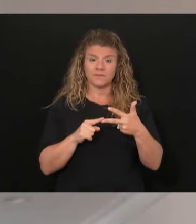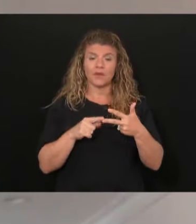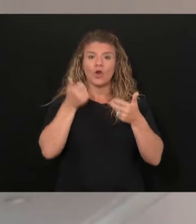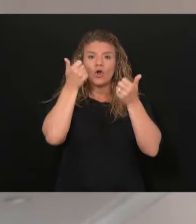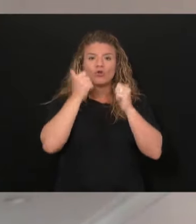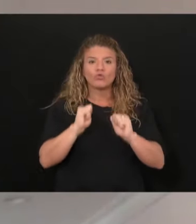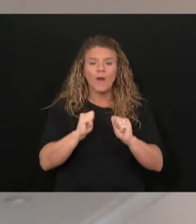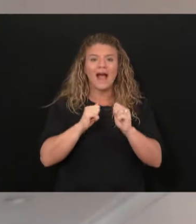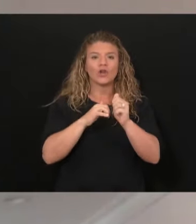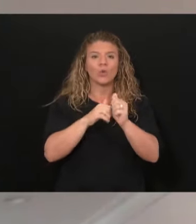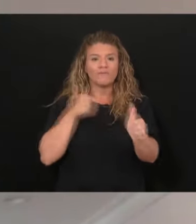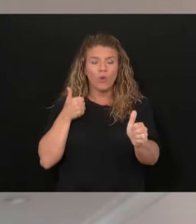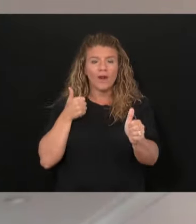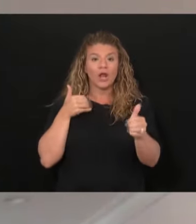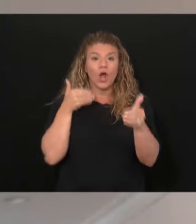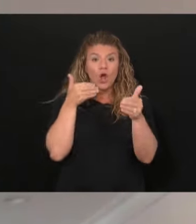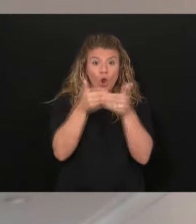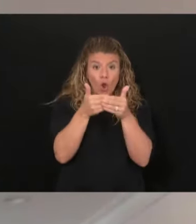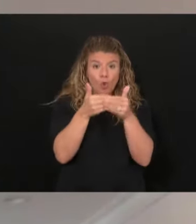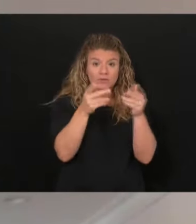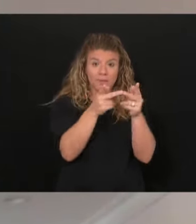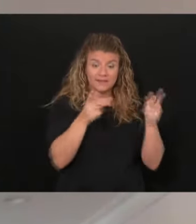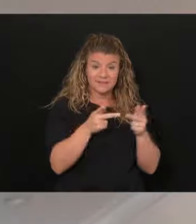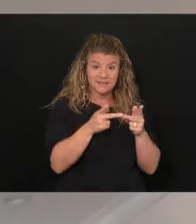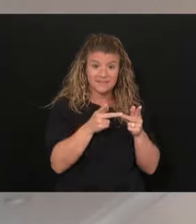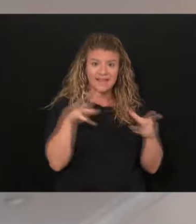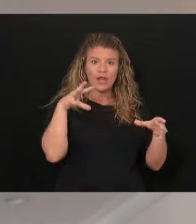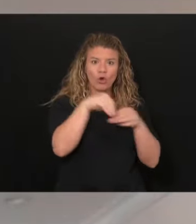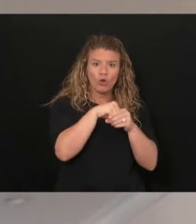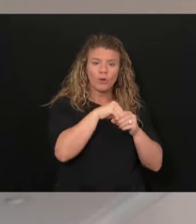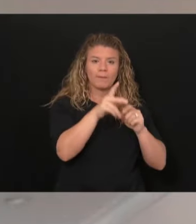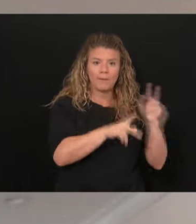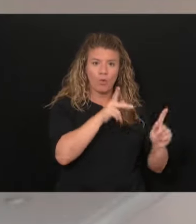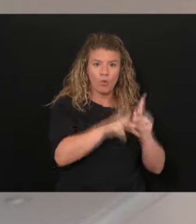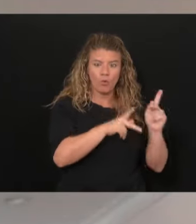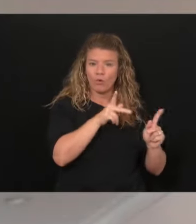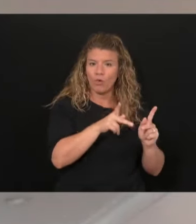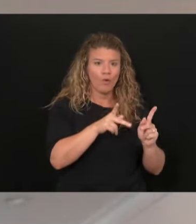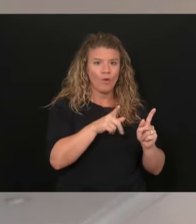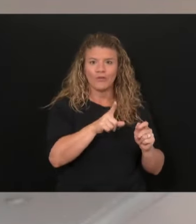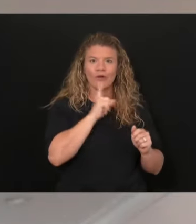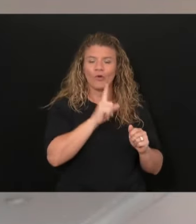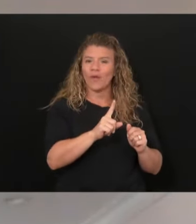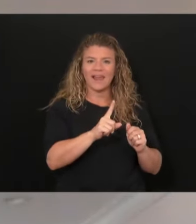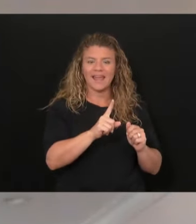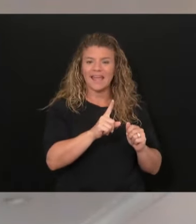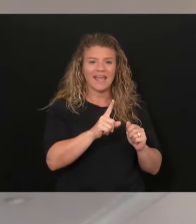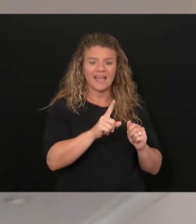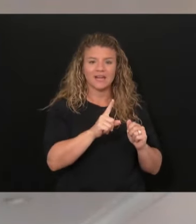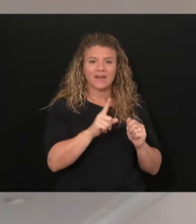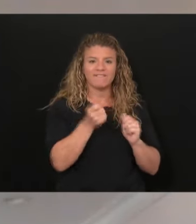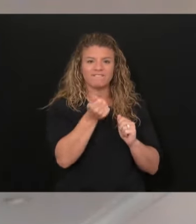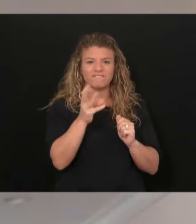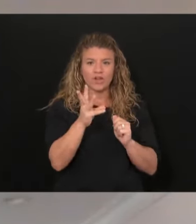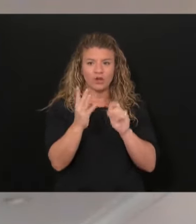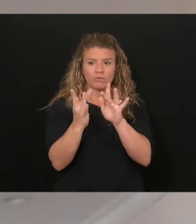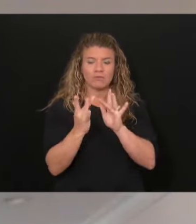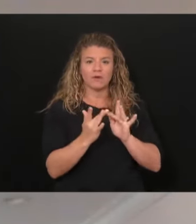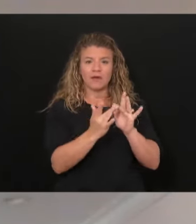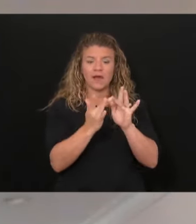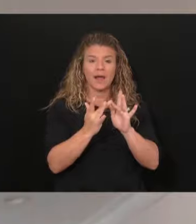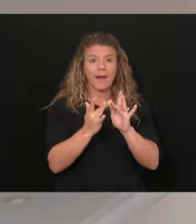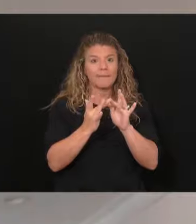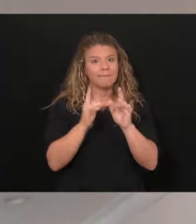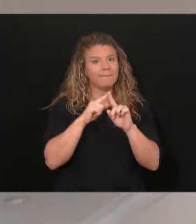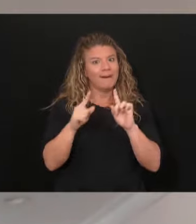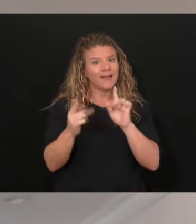avoid closed spaces with a lot of other people where you're really just connecting to a few, where you're exposed in a